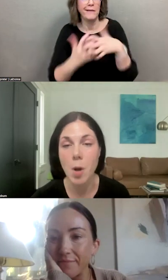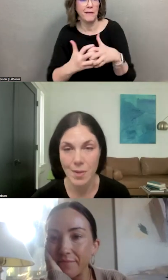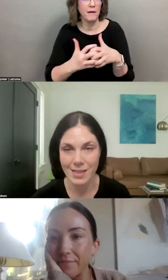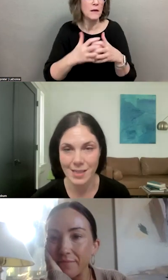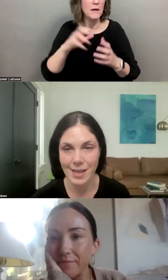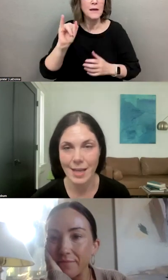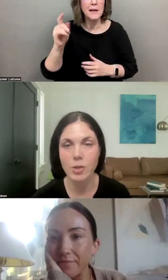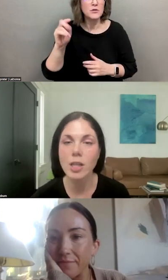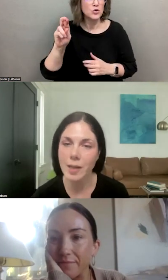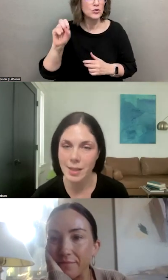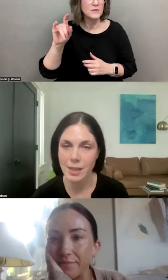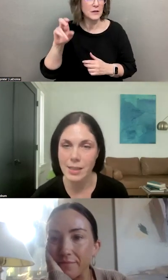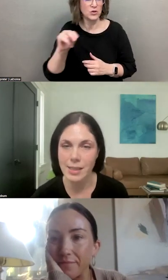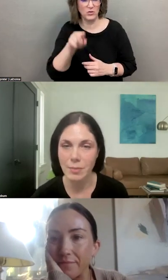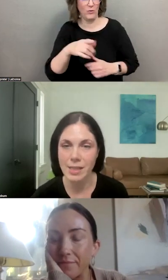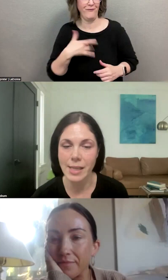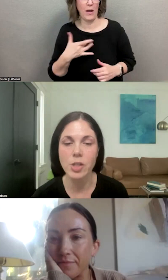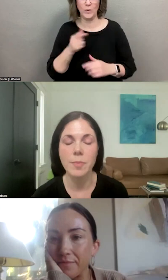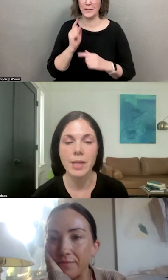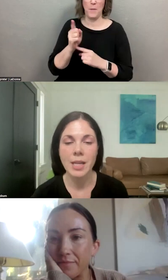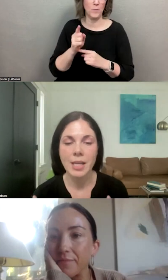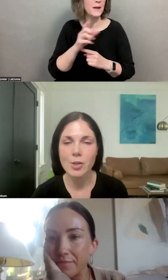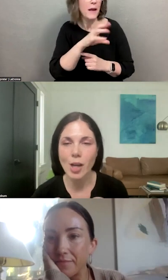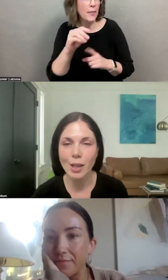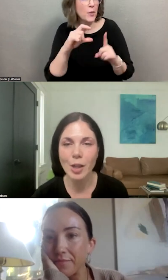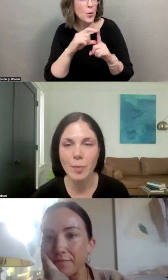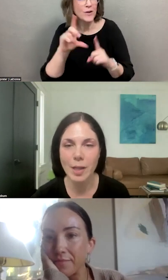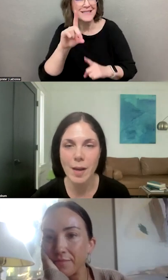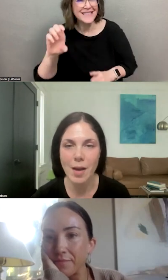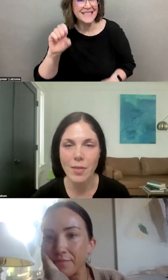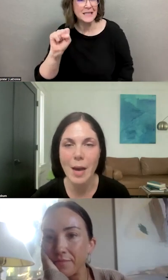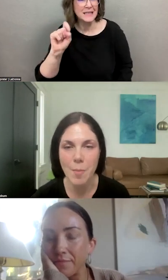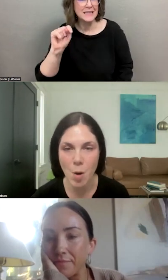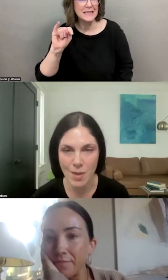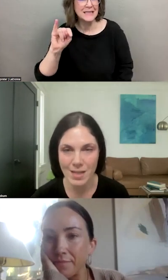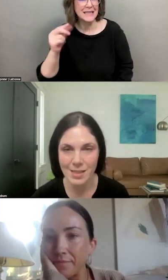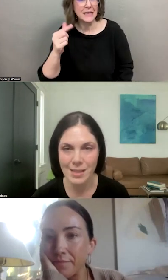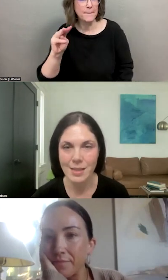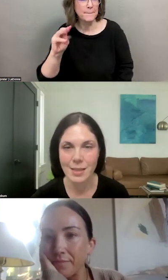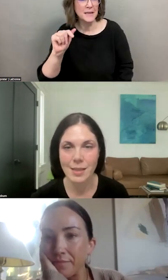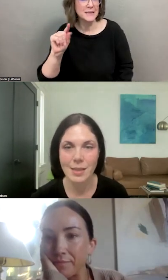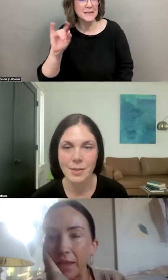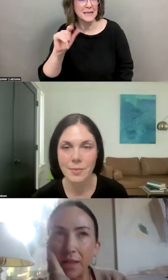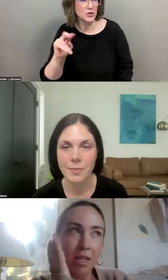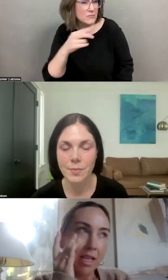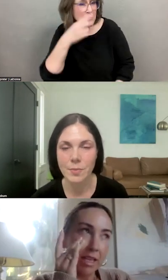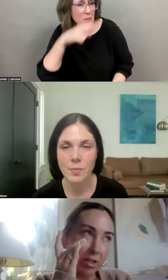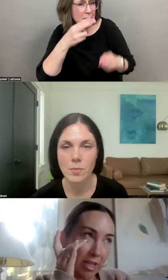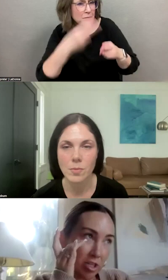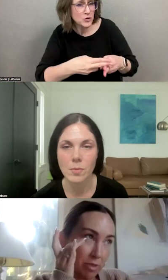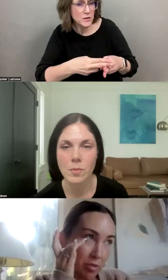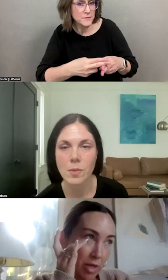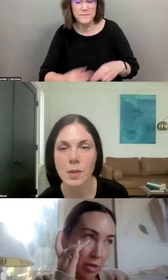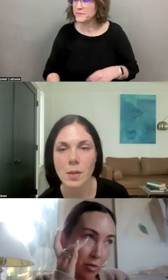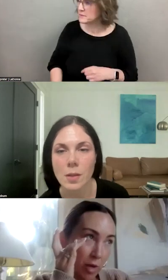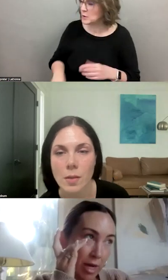was a moment. And you talked about destigmatization, but can you talk a little bit about that moment? Like the